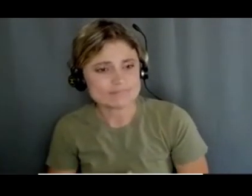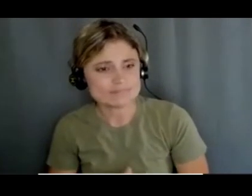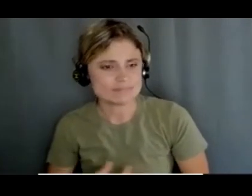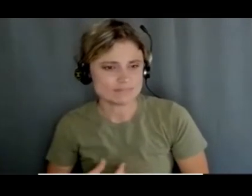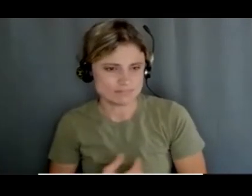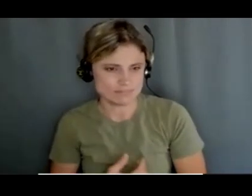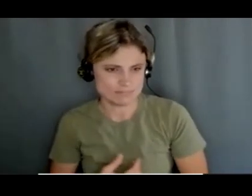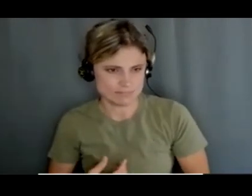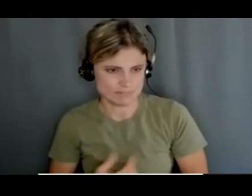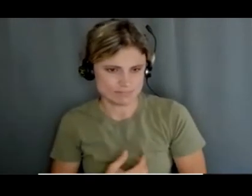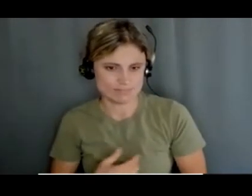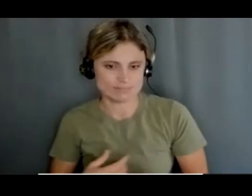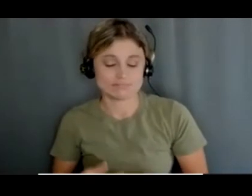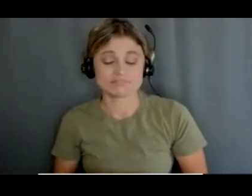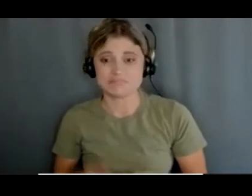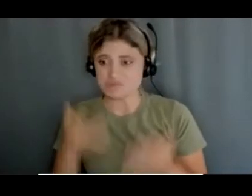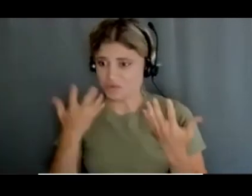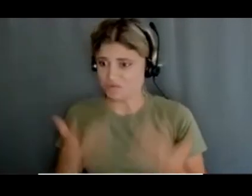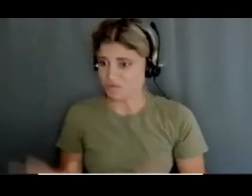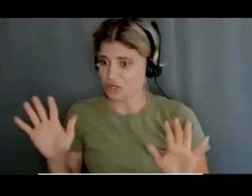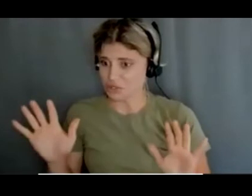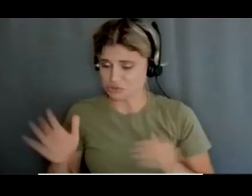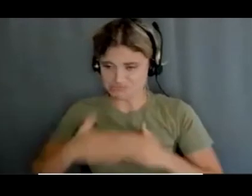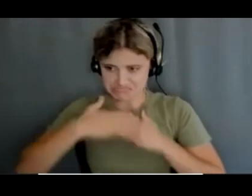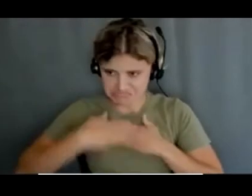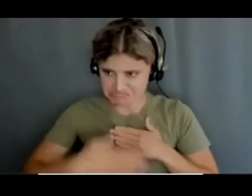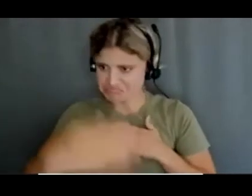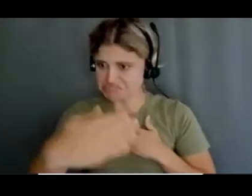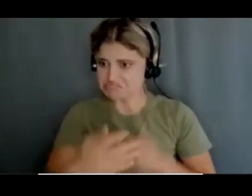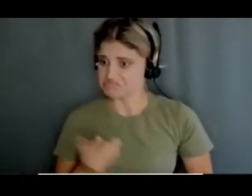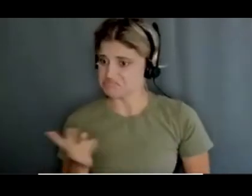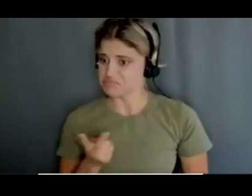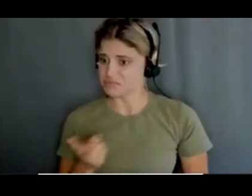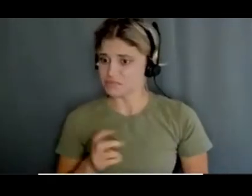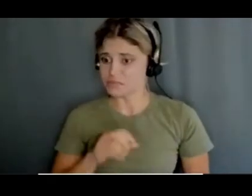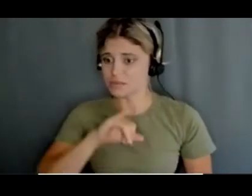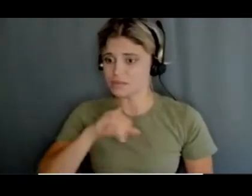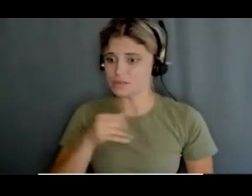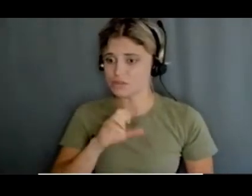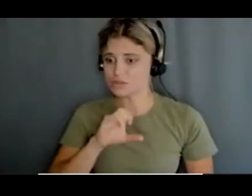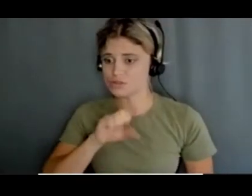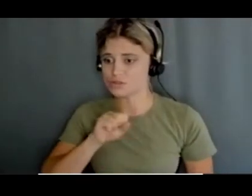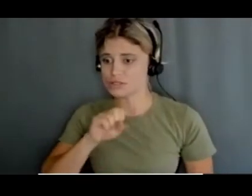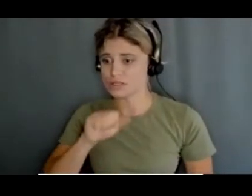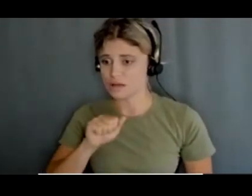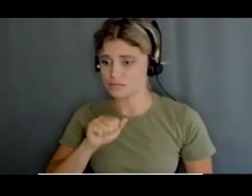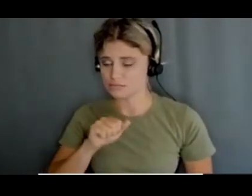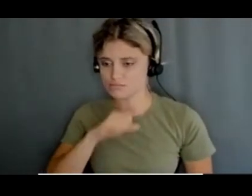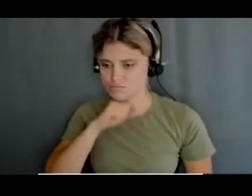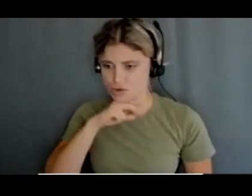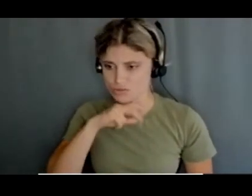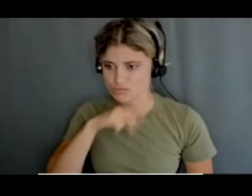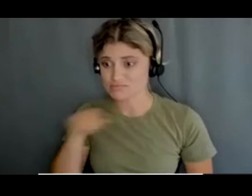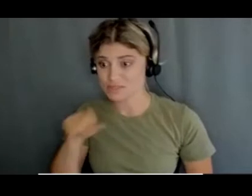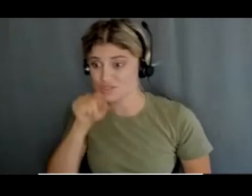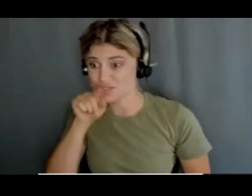From that day on, Jessica and her new rescuer were inseparable friends. Wherever Jessica